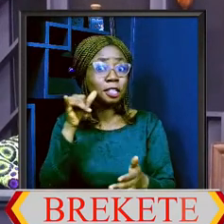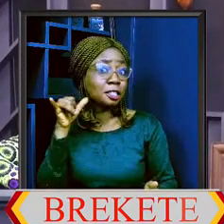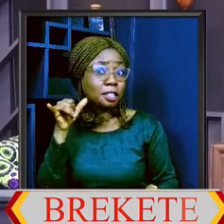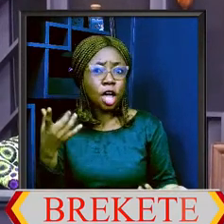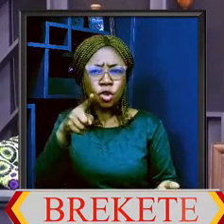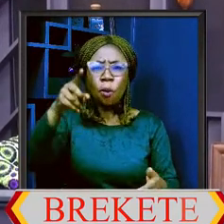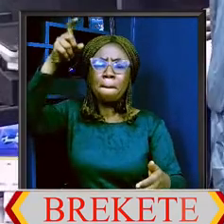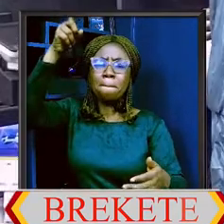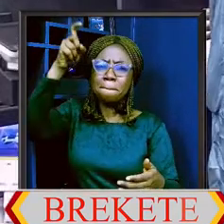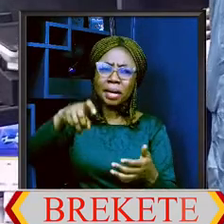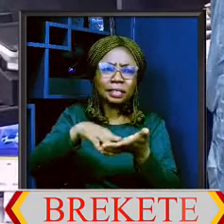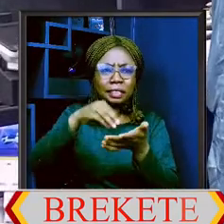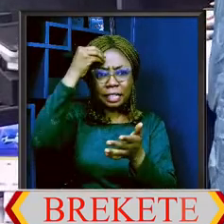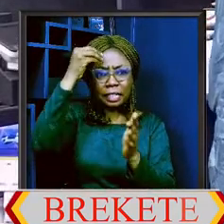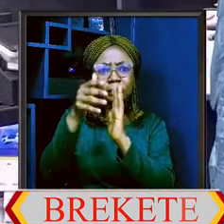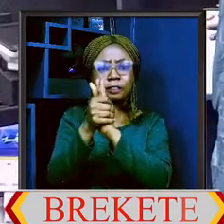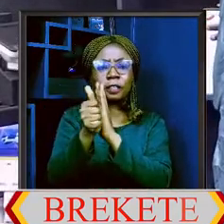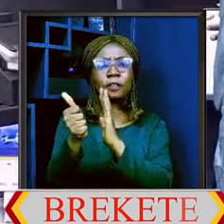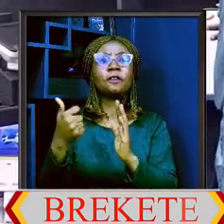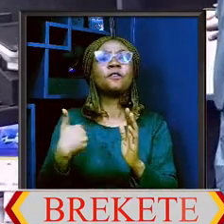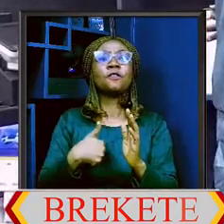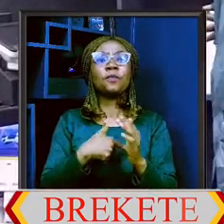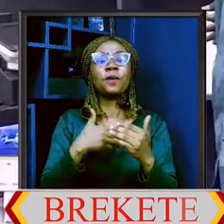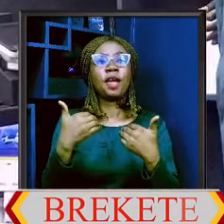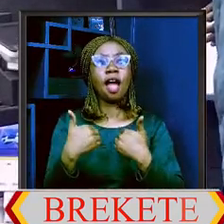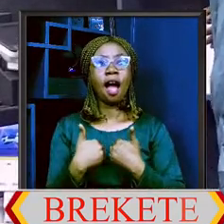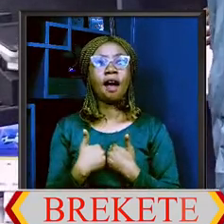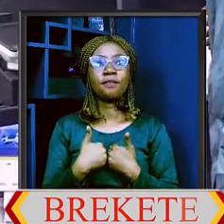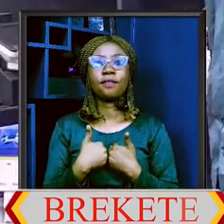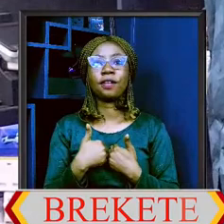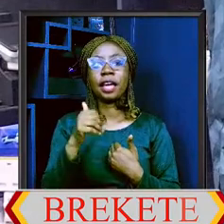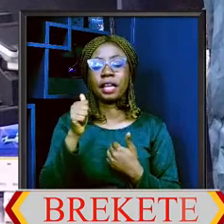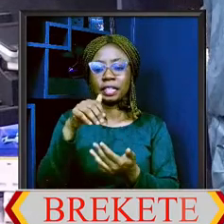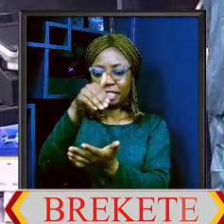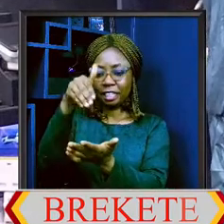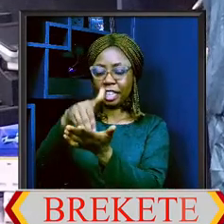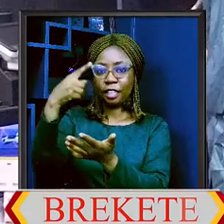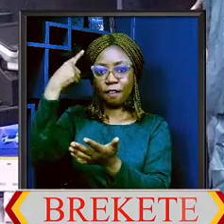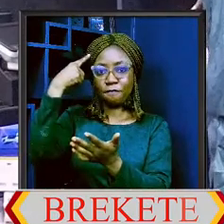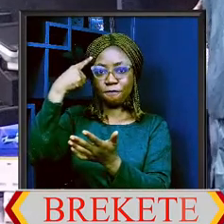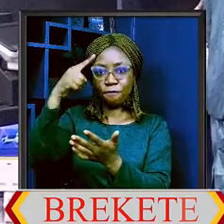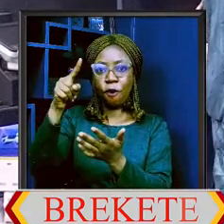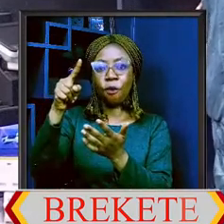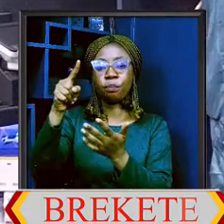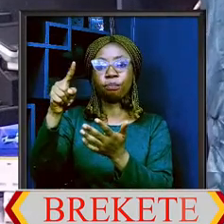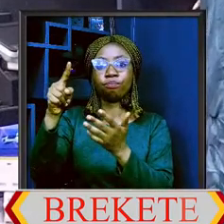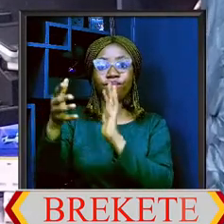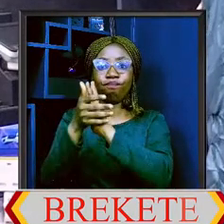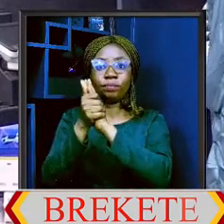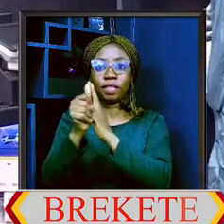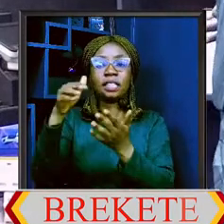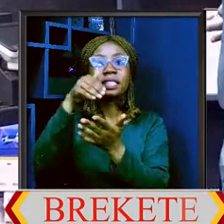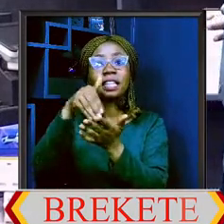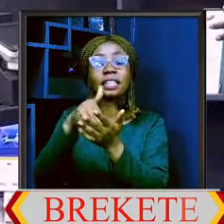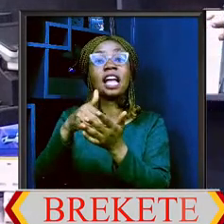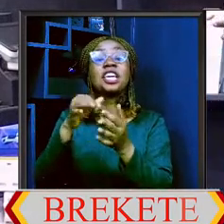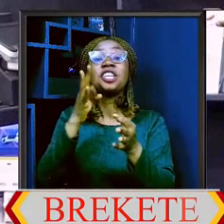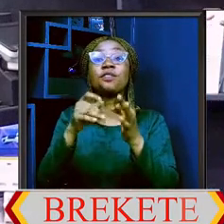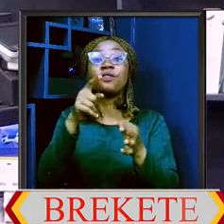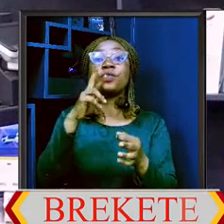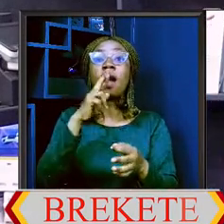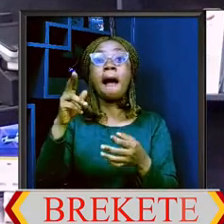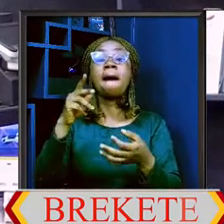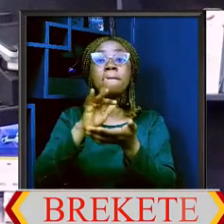skill yeah we we we have a we have a center for entrepreneurship Center and if you are a